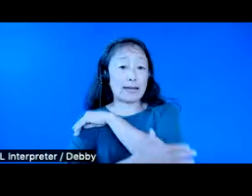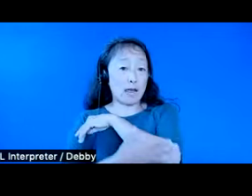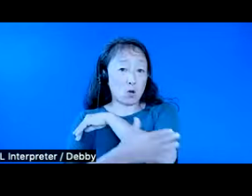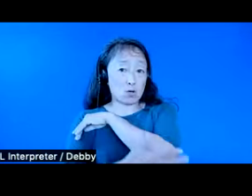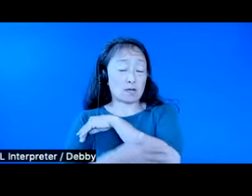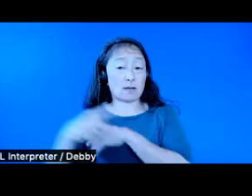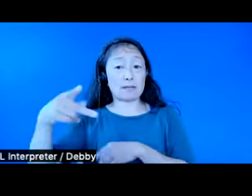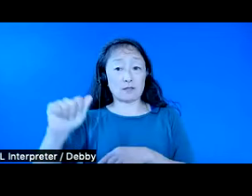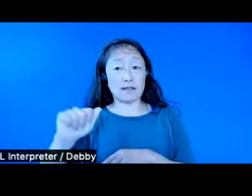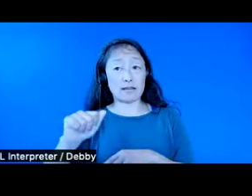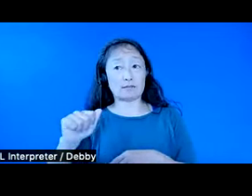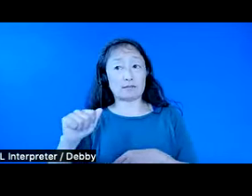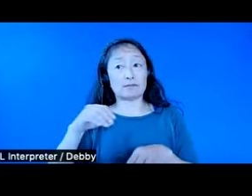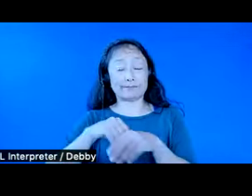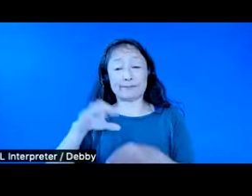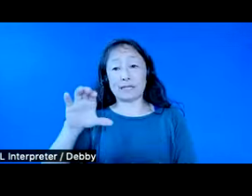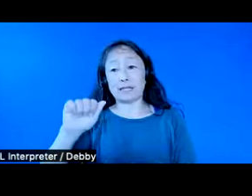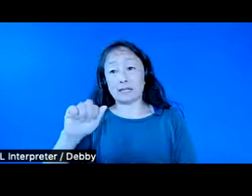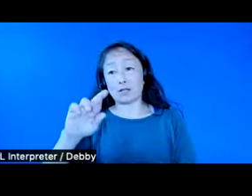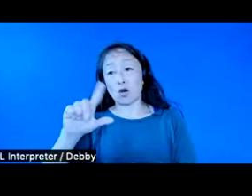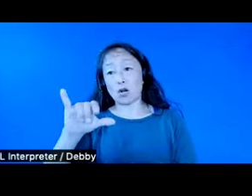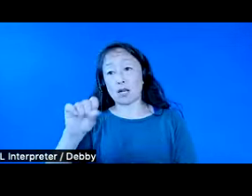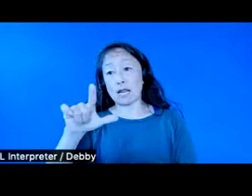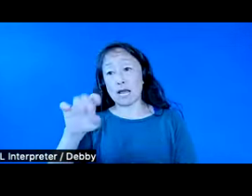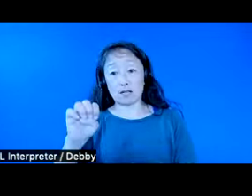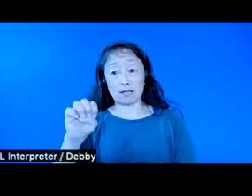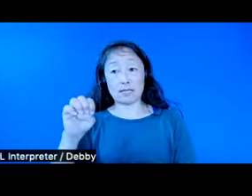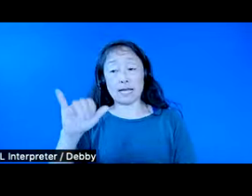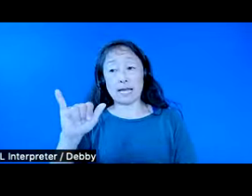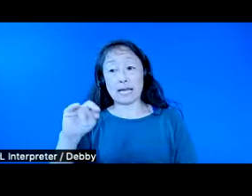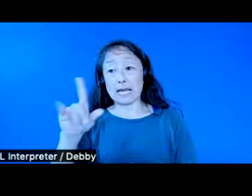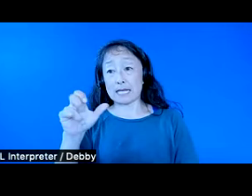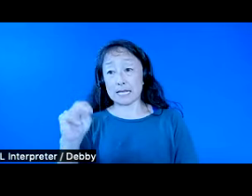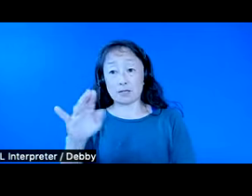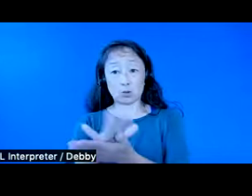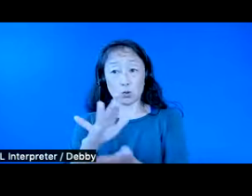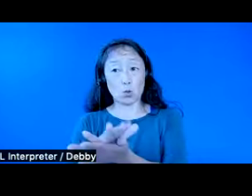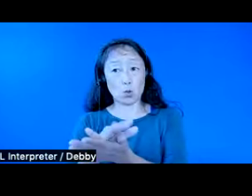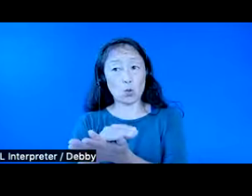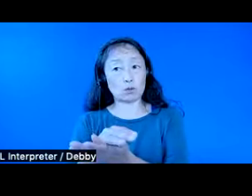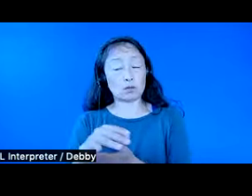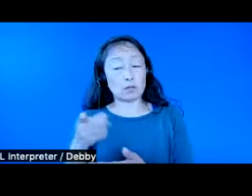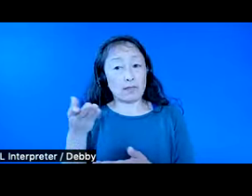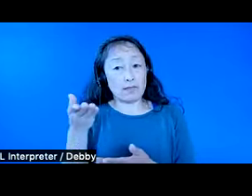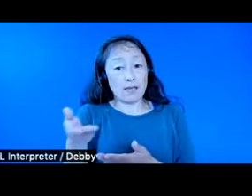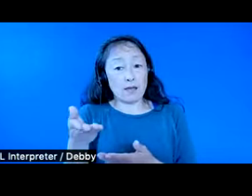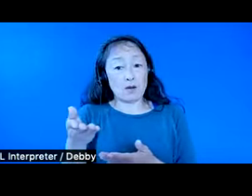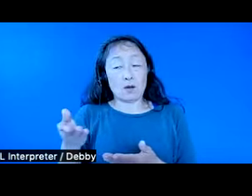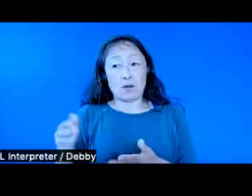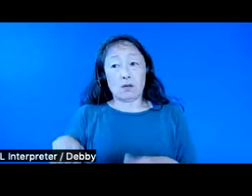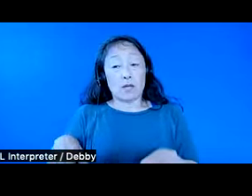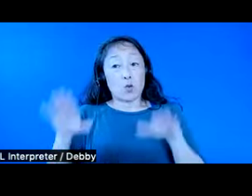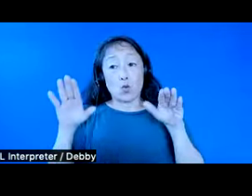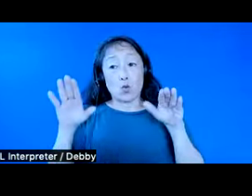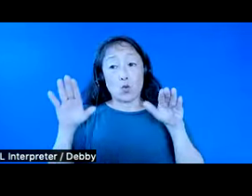about through the local intertribal community that exists. Raised in white